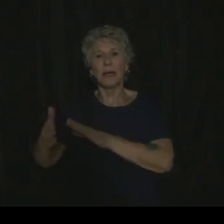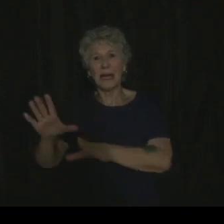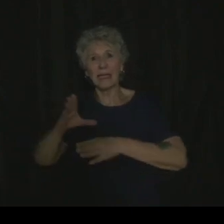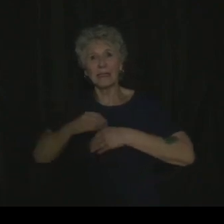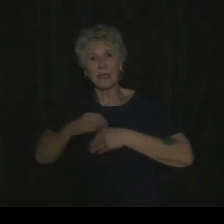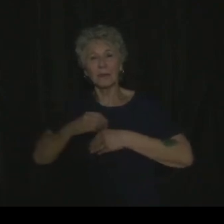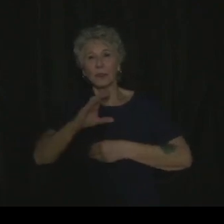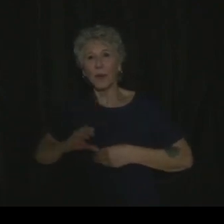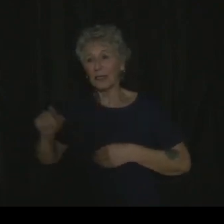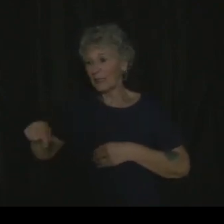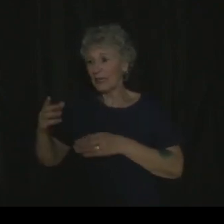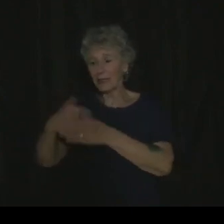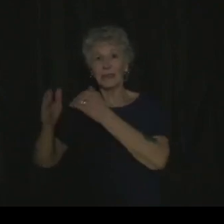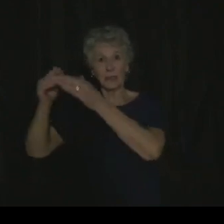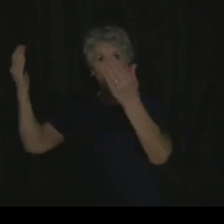gets in?